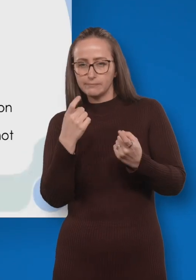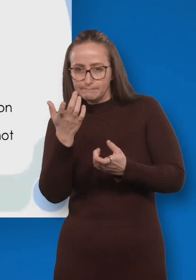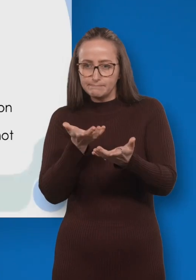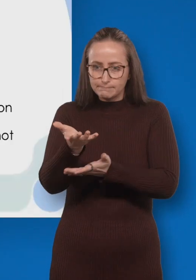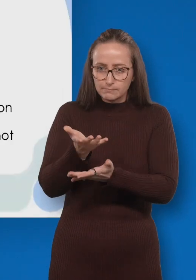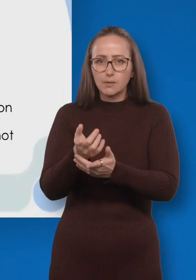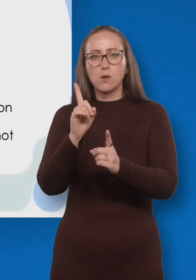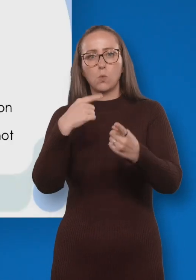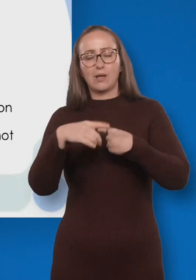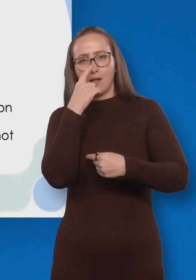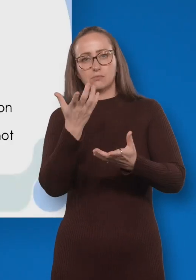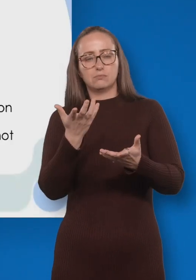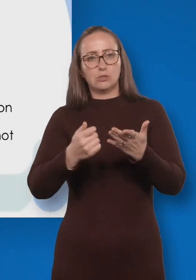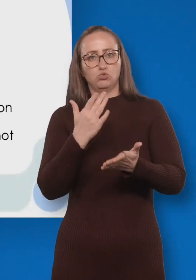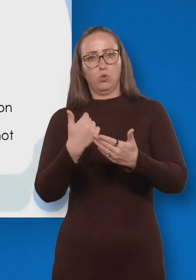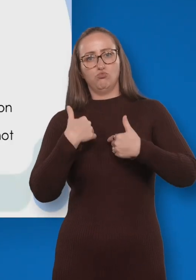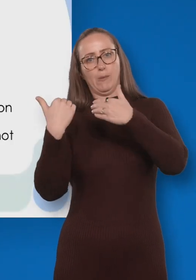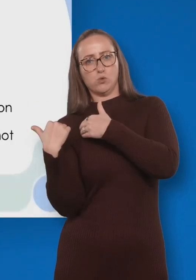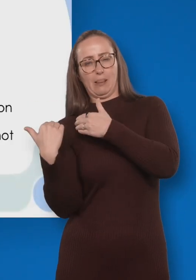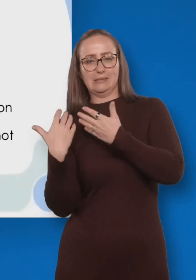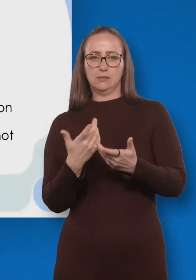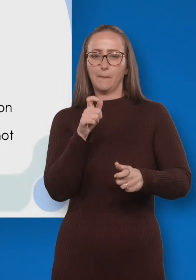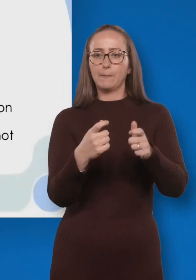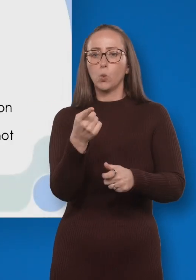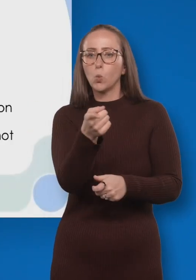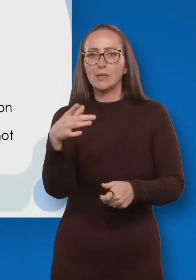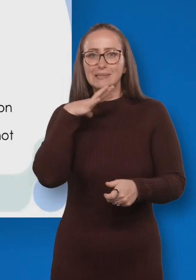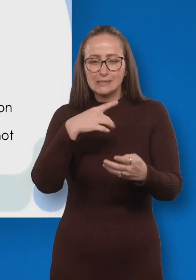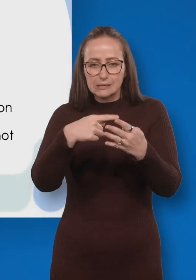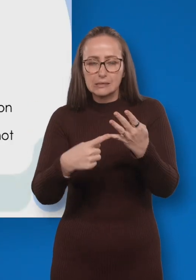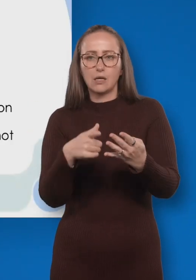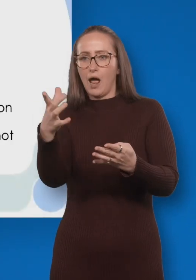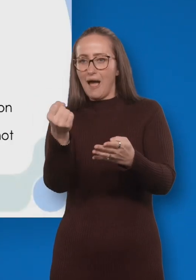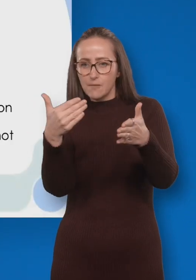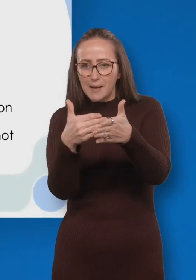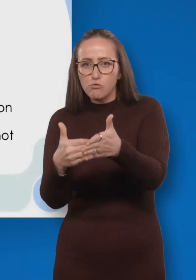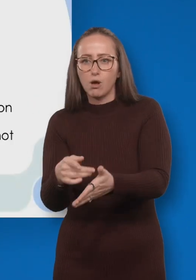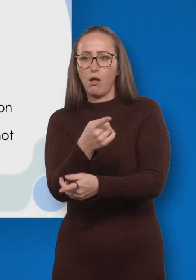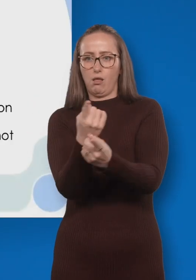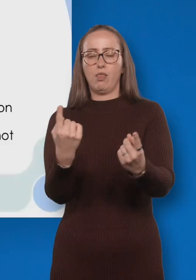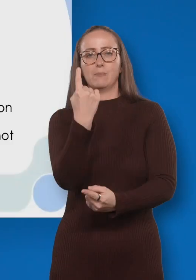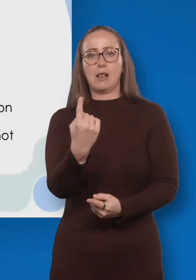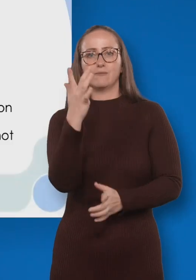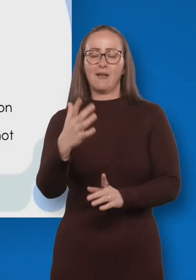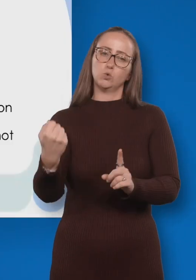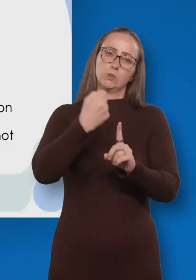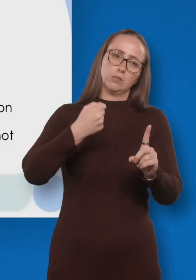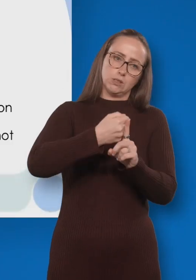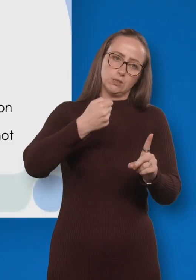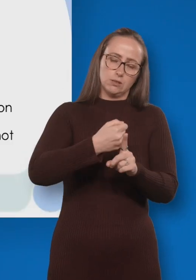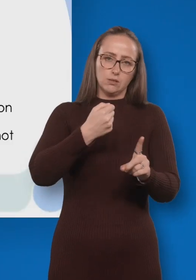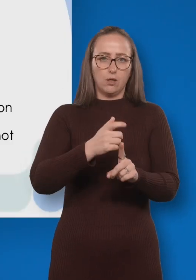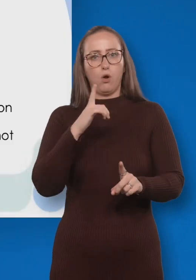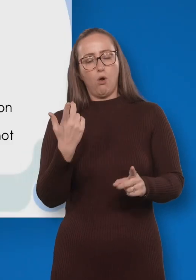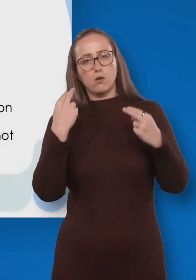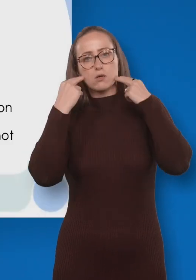often it's the people that need accommodations or have barriers to overcome that are often the ones that are actively fighting or pushing